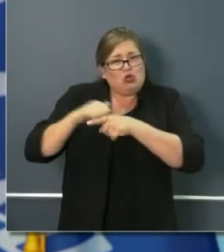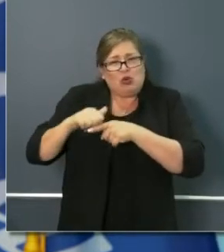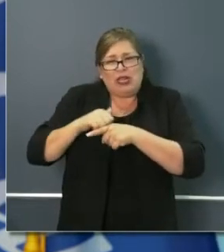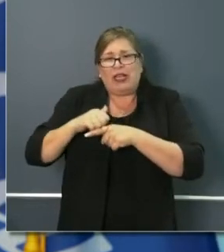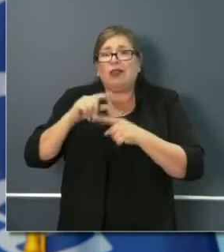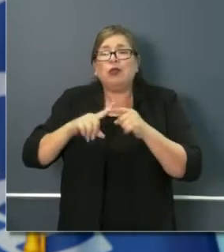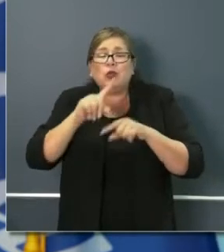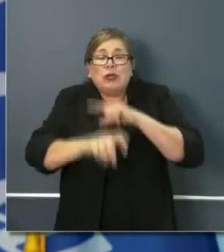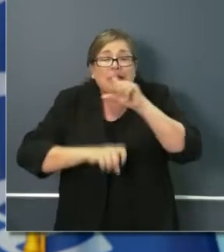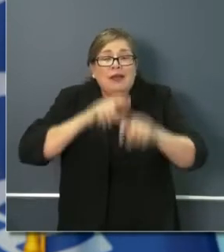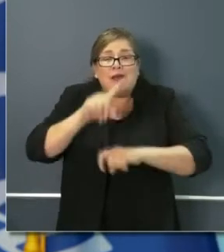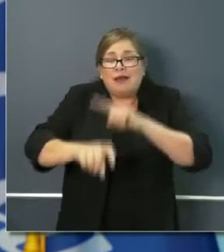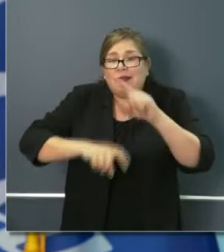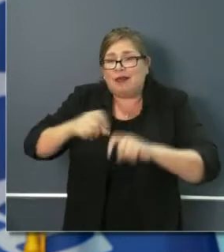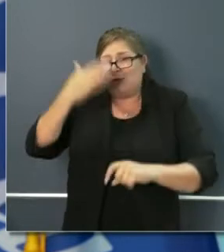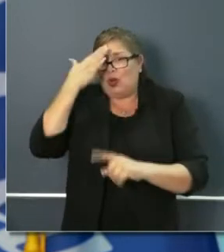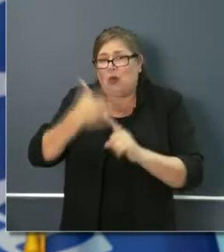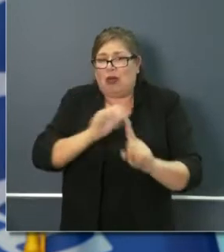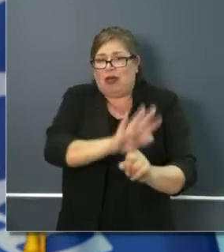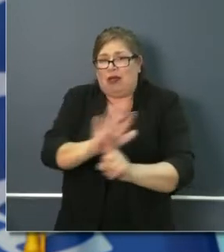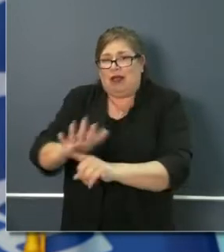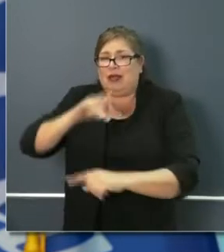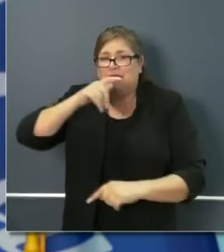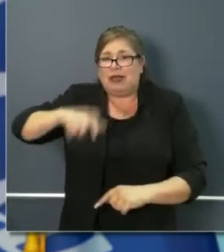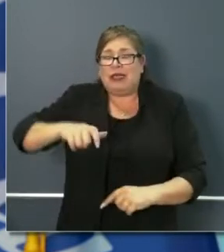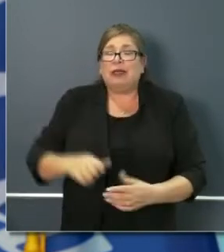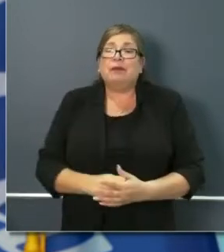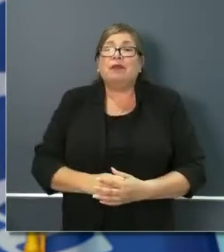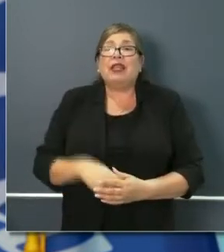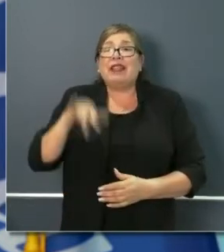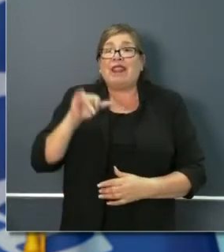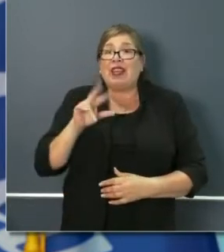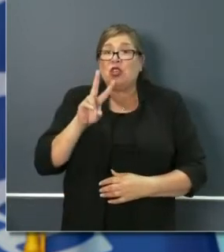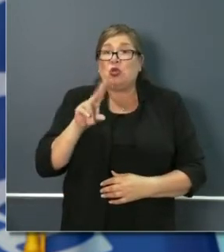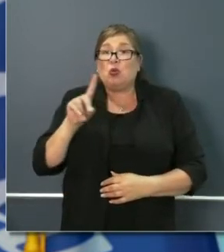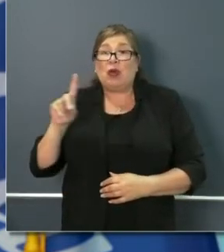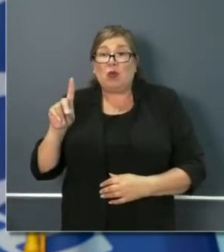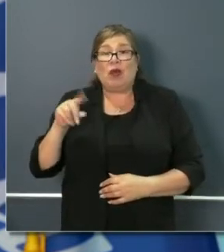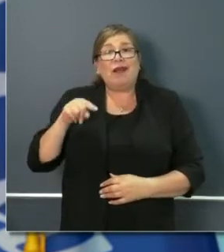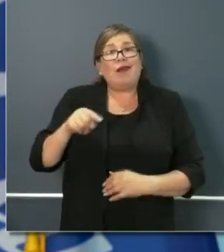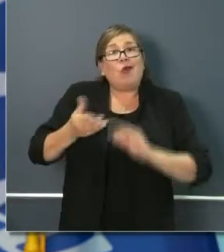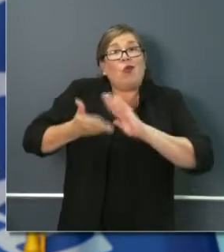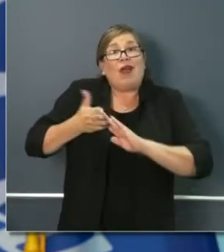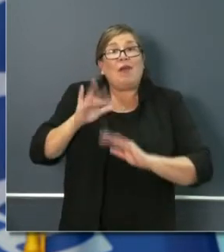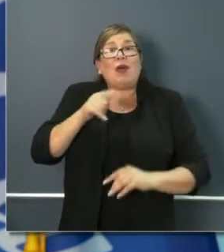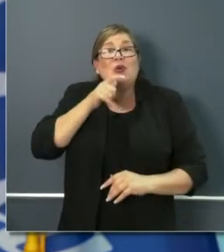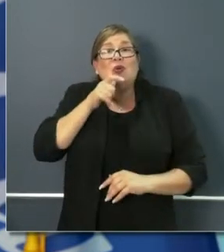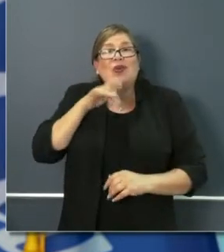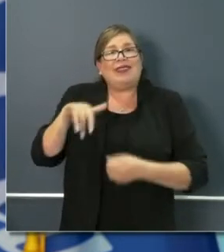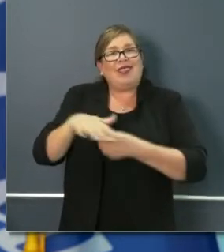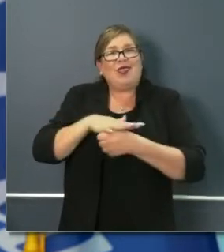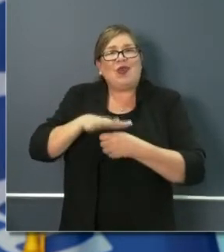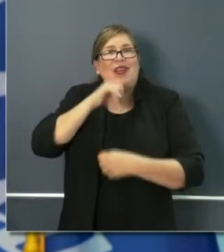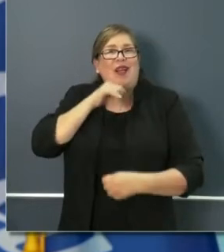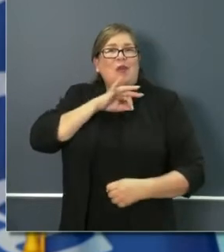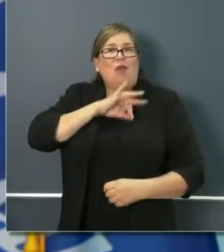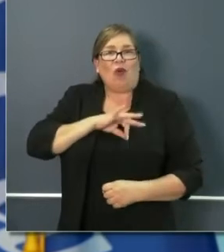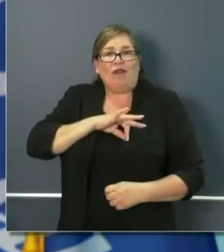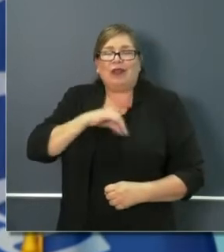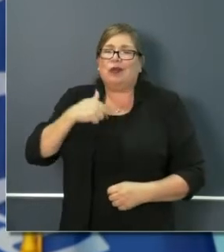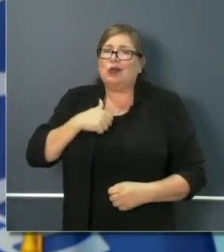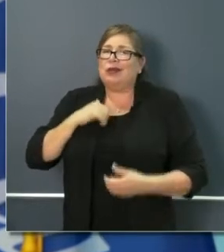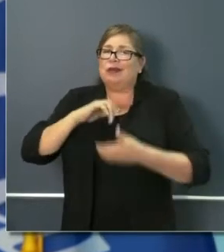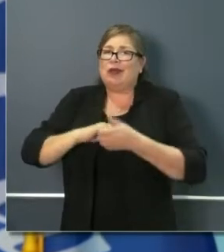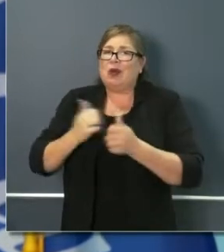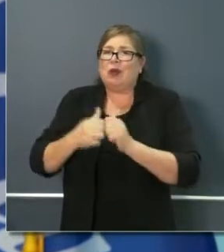are. The 211s are operated by local nonprofits, and we're excited to be part of this program with the state, and we look forward to